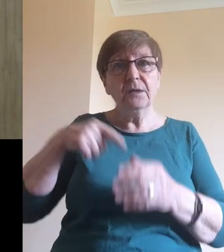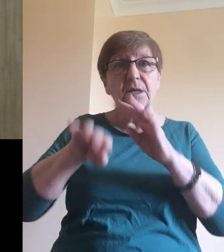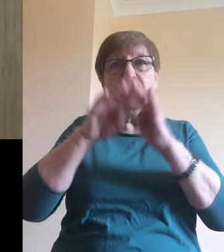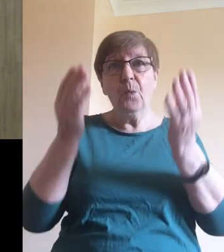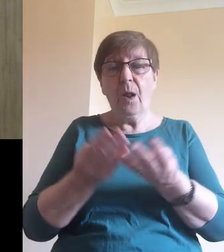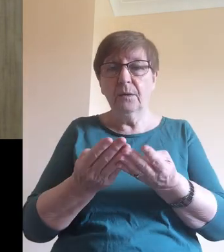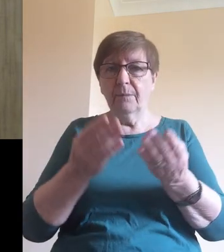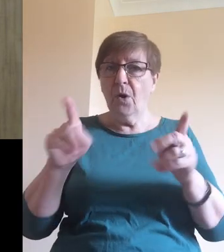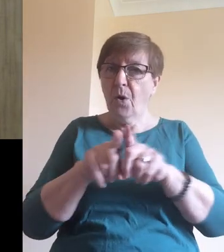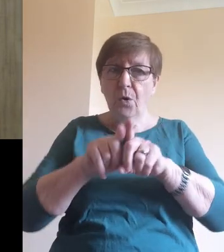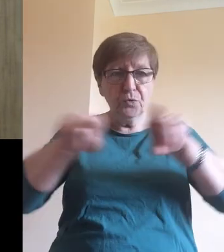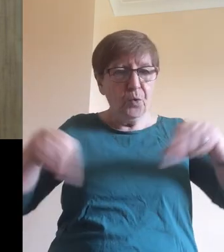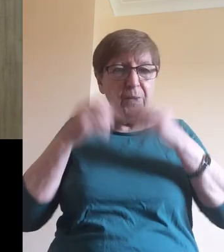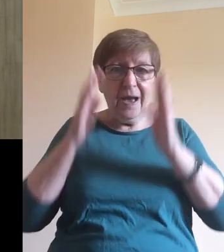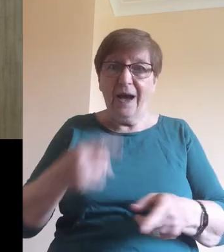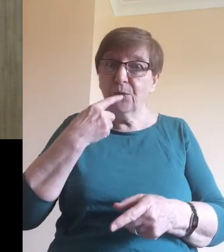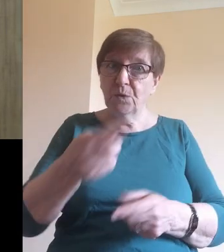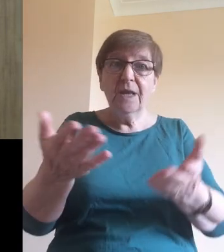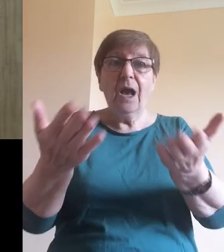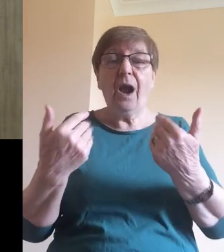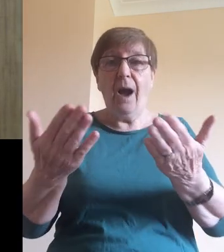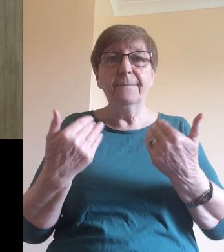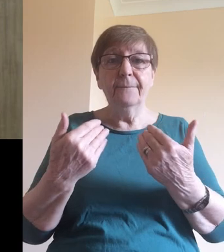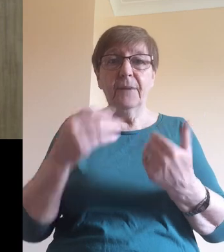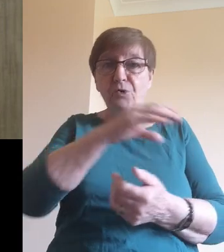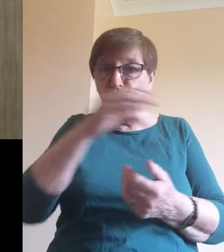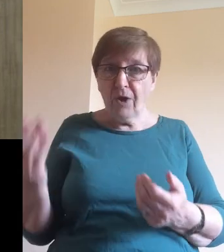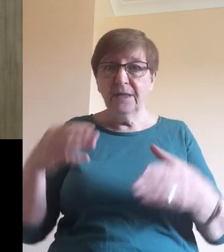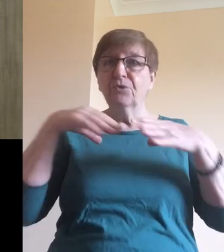come, Christ is ready and willing to receive.